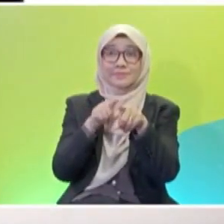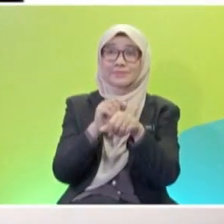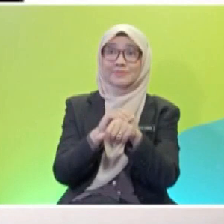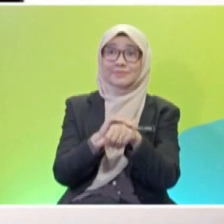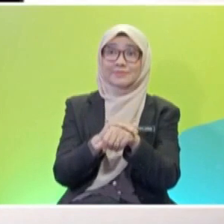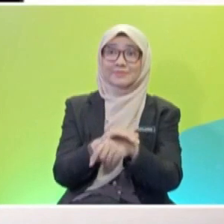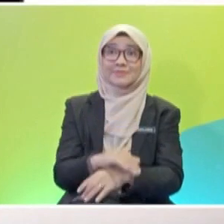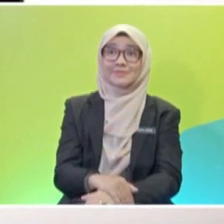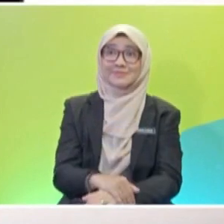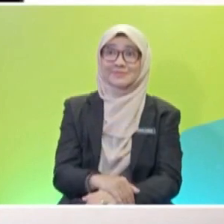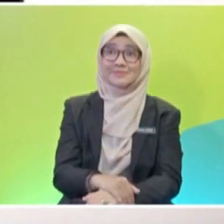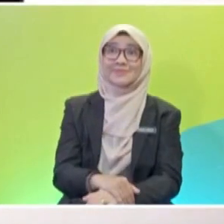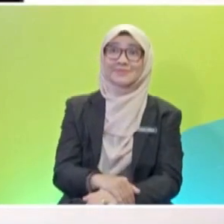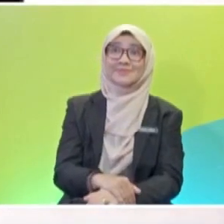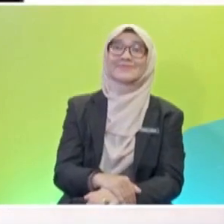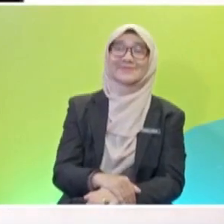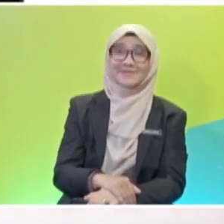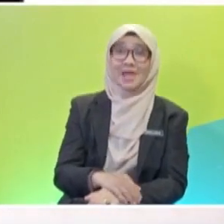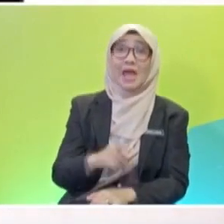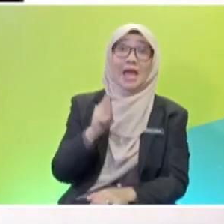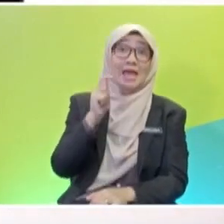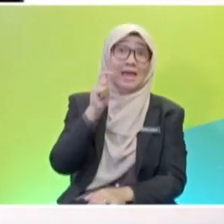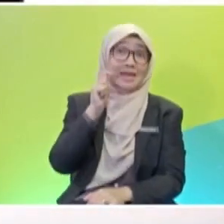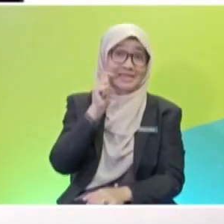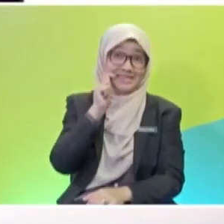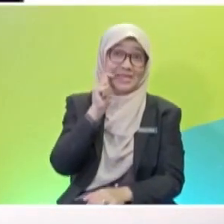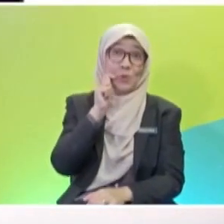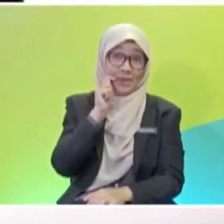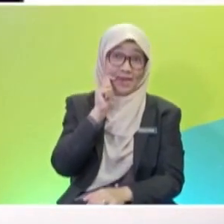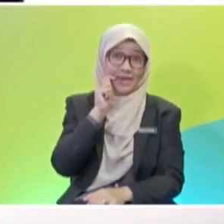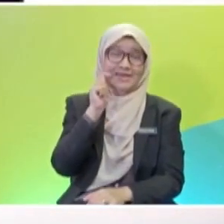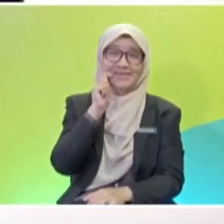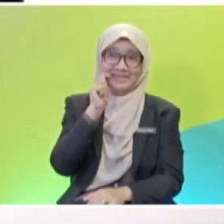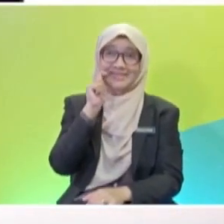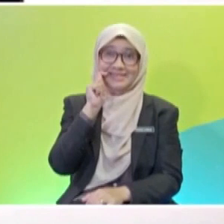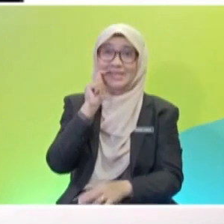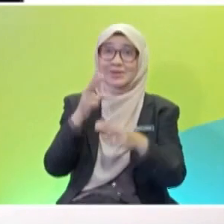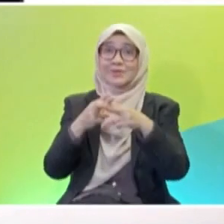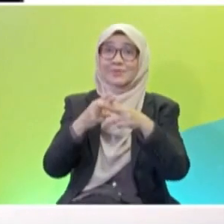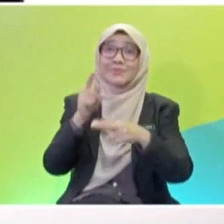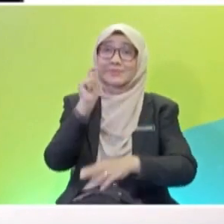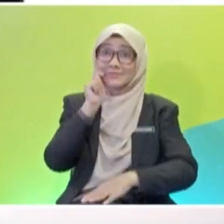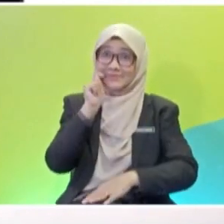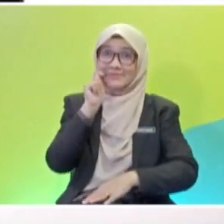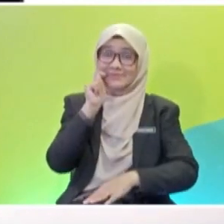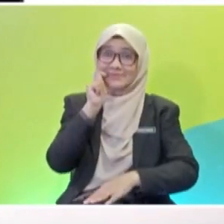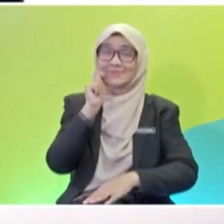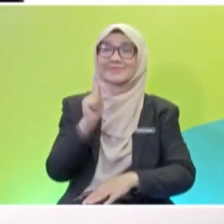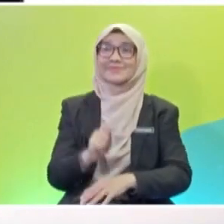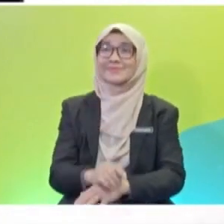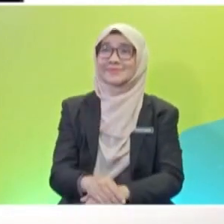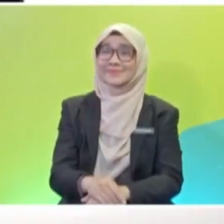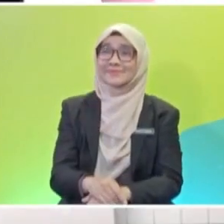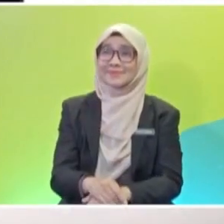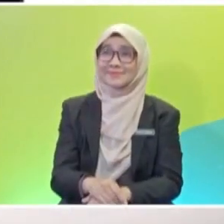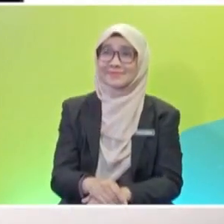Divya smiling yes. widely. I think she's got an answer there. Come on, Divya. Be the first person to break the ice. All